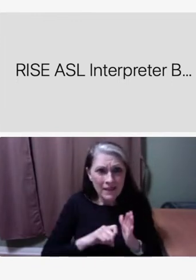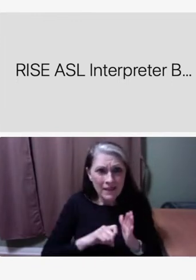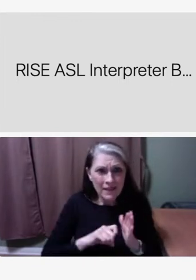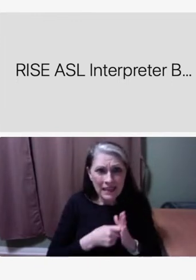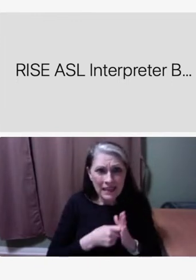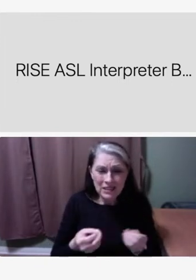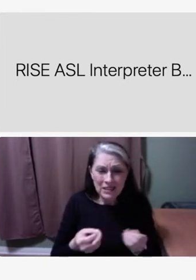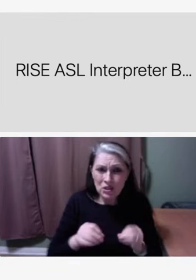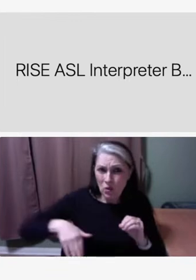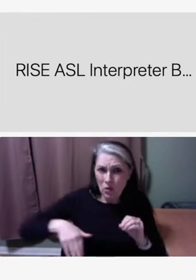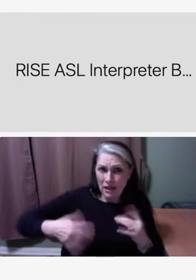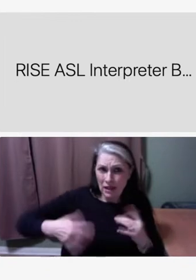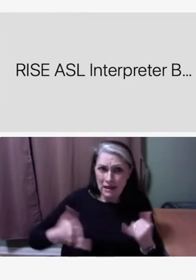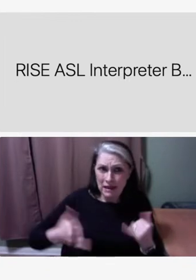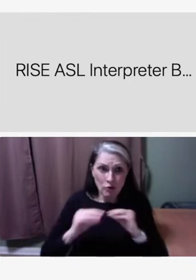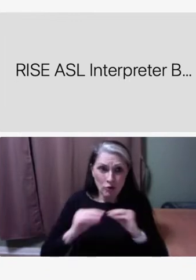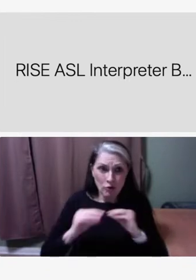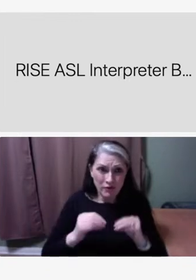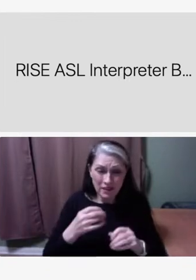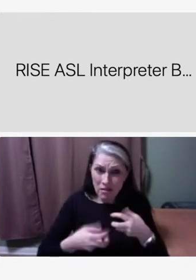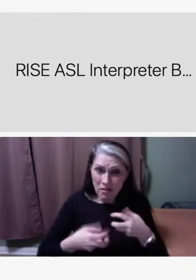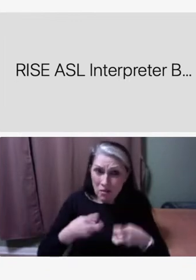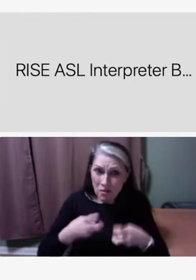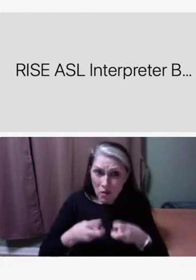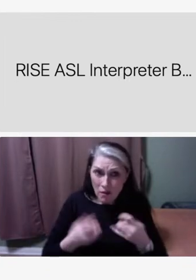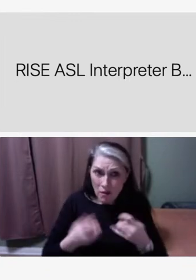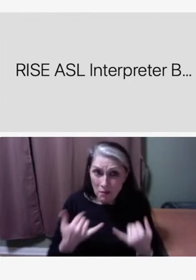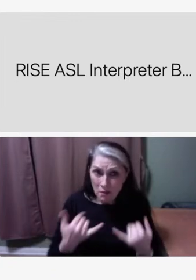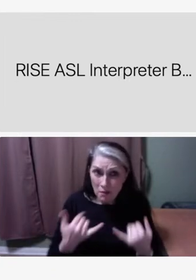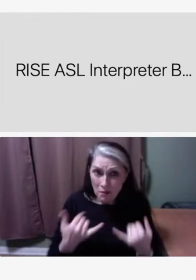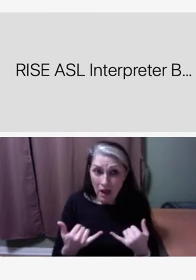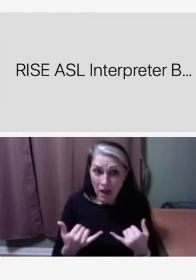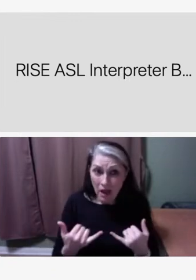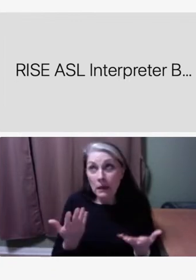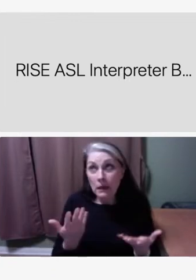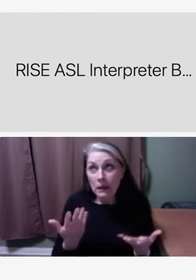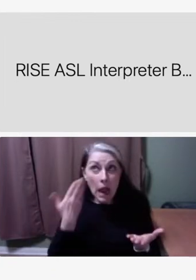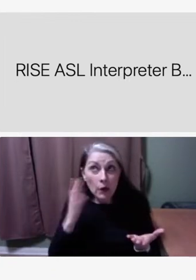the problem. I think it's going to probably involve, I don't know, it's a great department, but